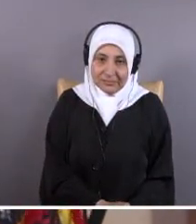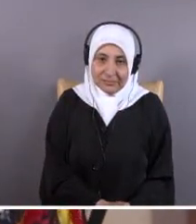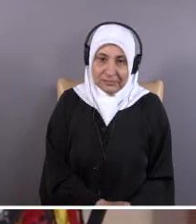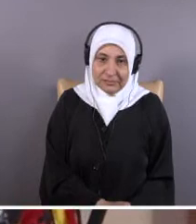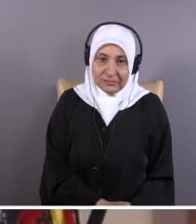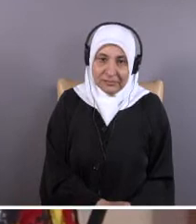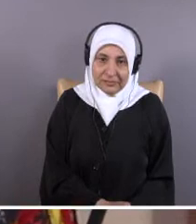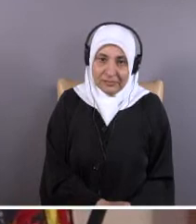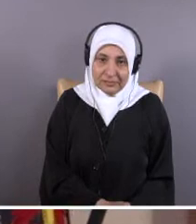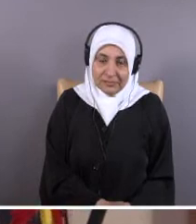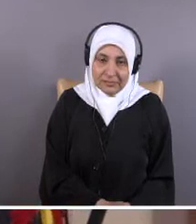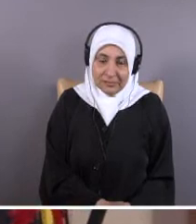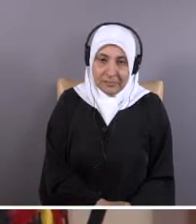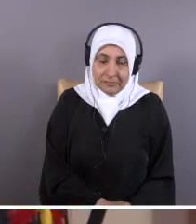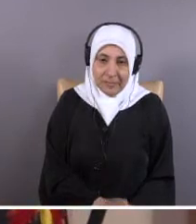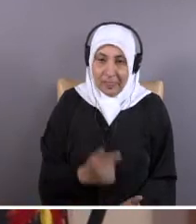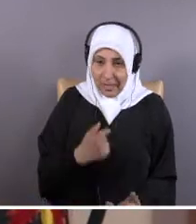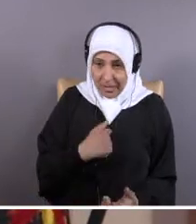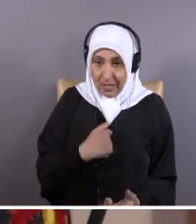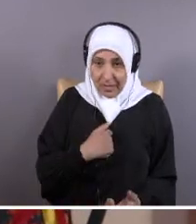I was taken from my family